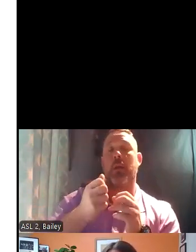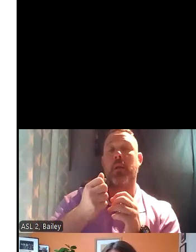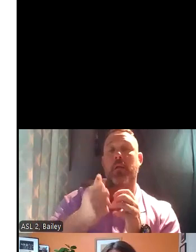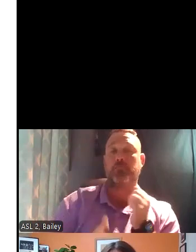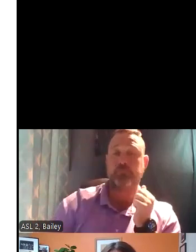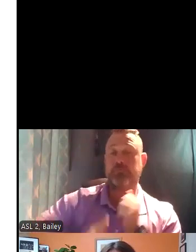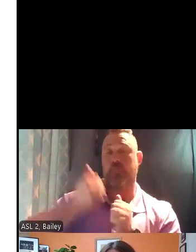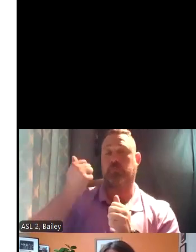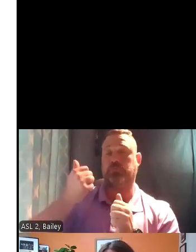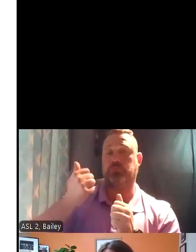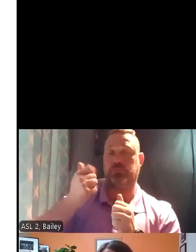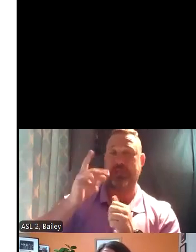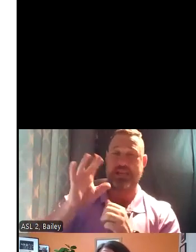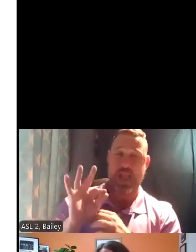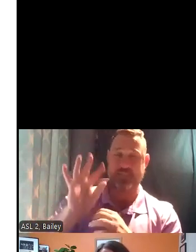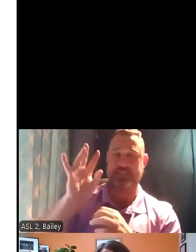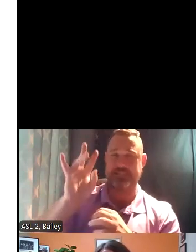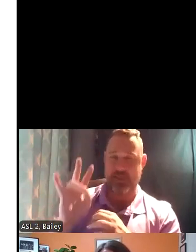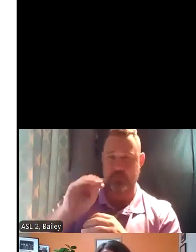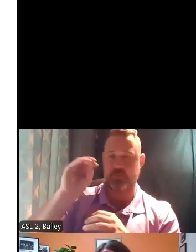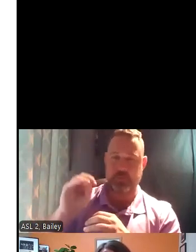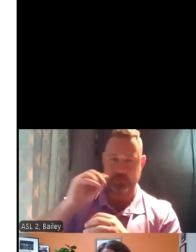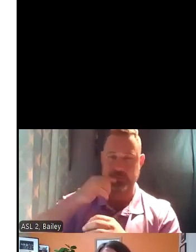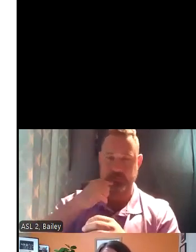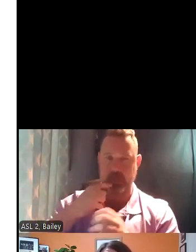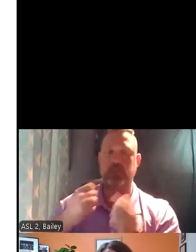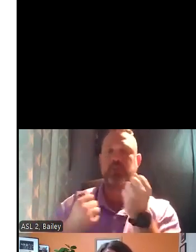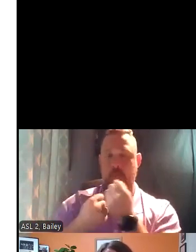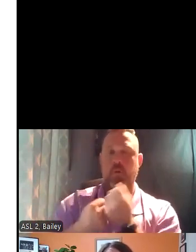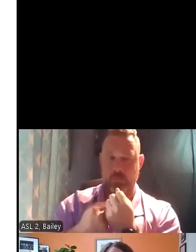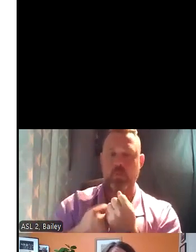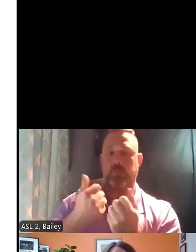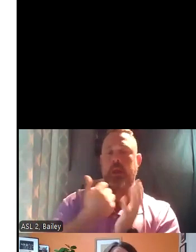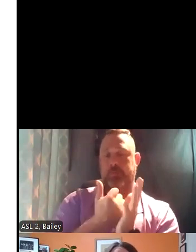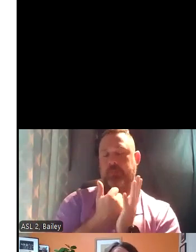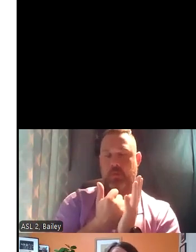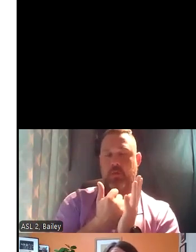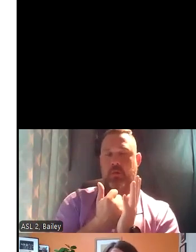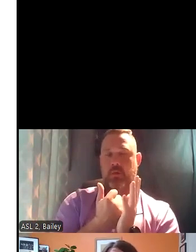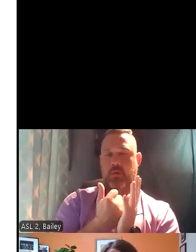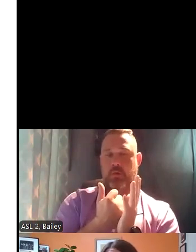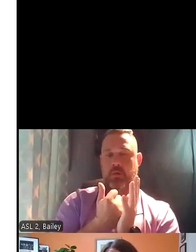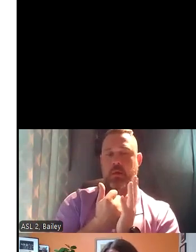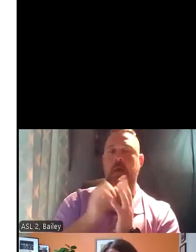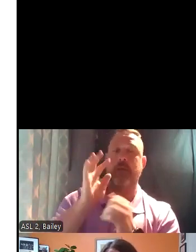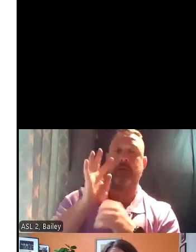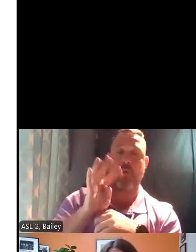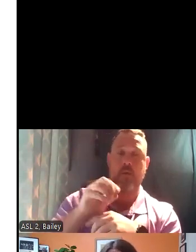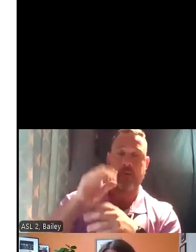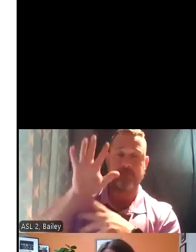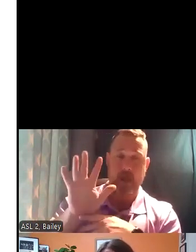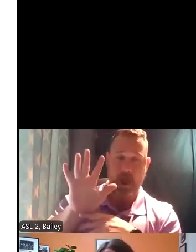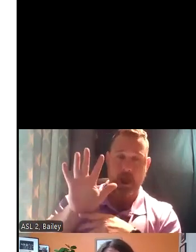dementia caregivers, 97%, say having navigation support would help. And more than 4 in 5 dementia